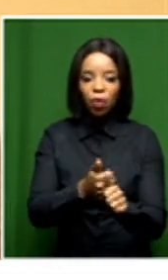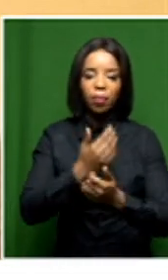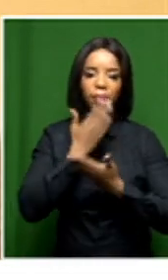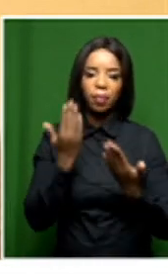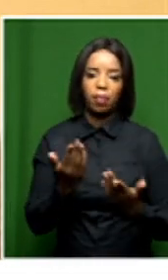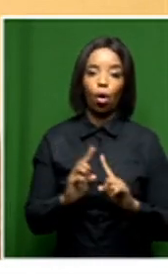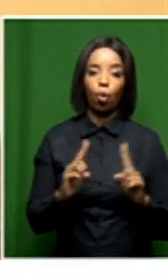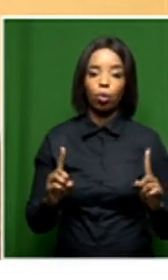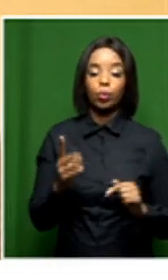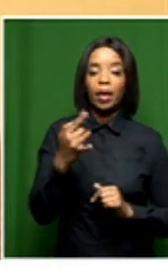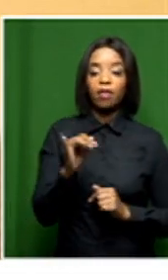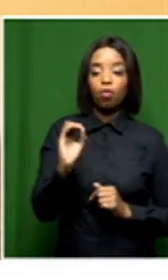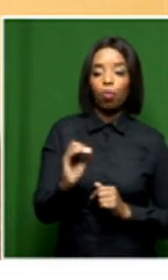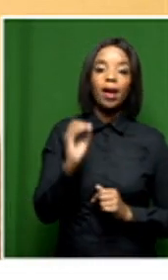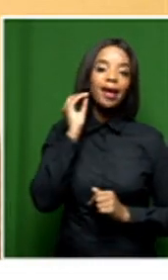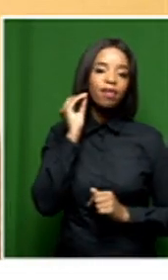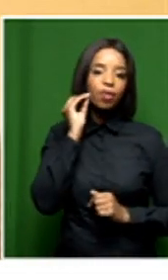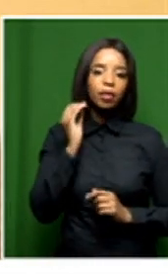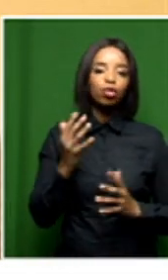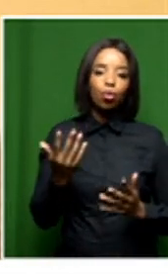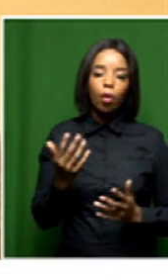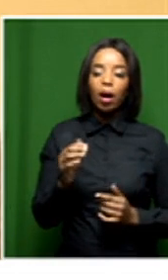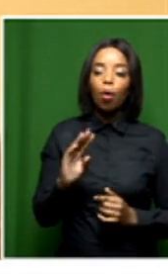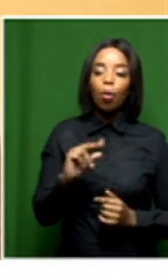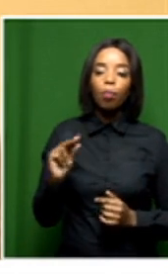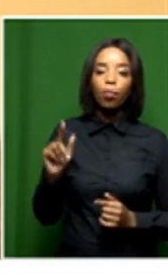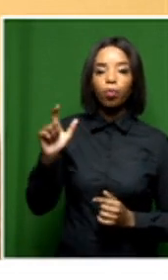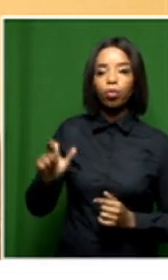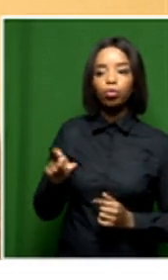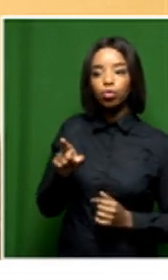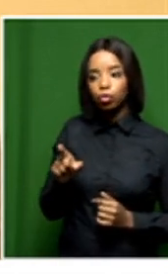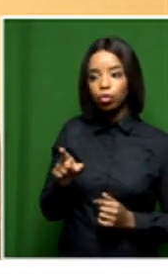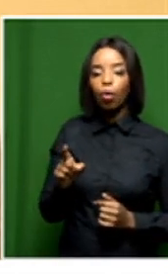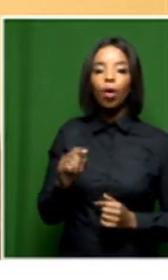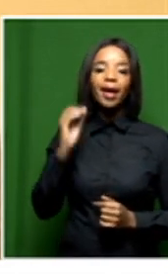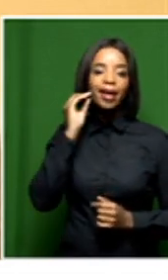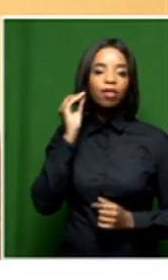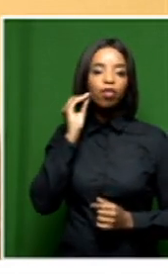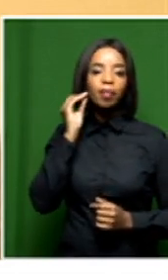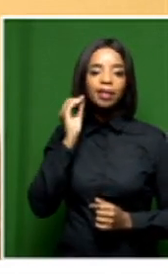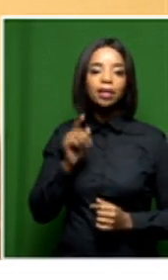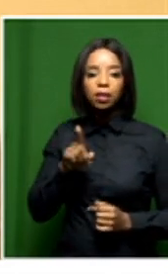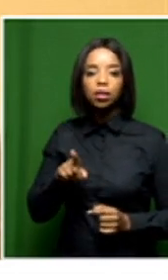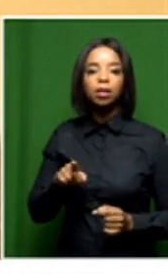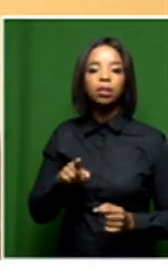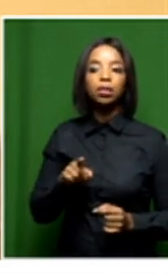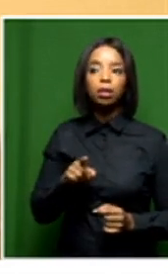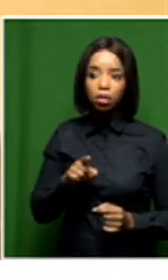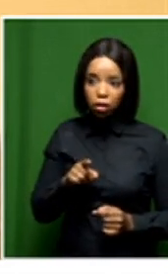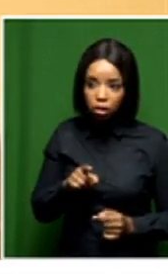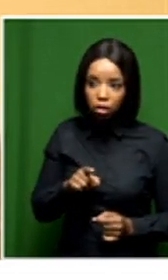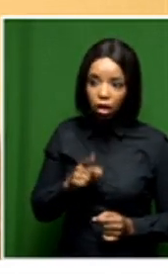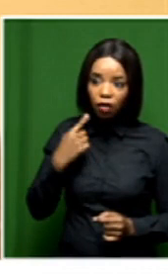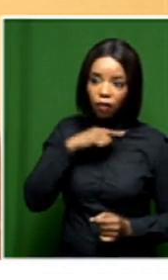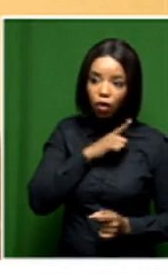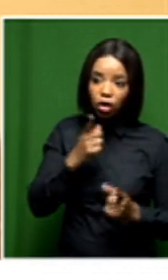100% information, or when there's 100% information that goes towards you, you cannot be allowed to be at work. You must be